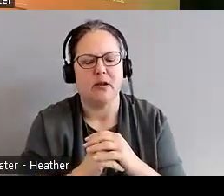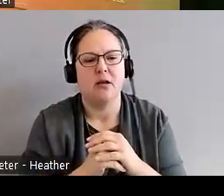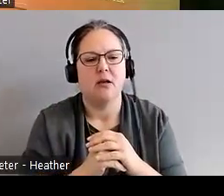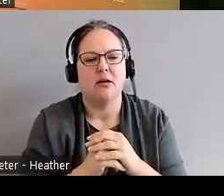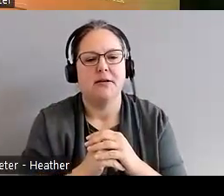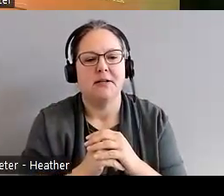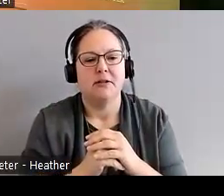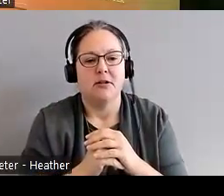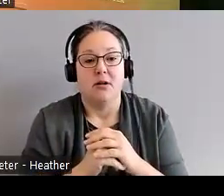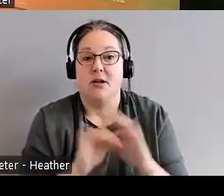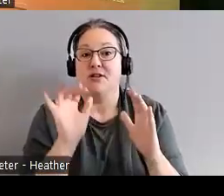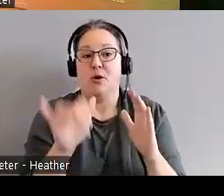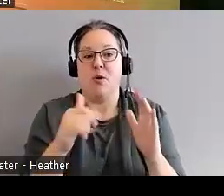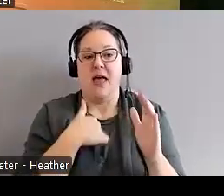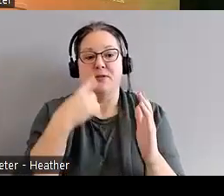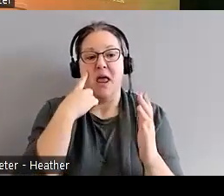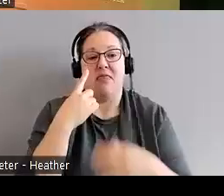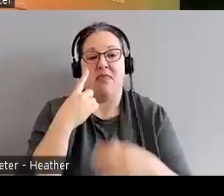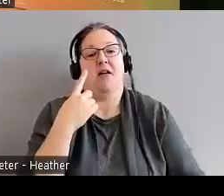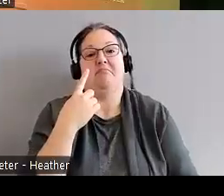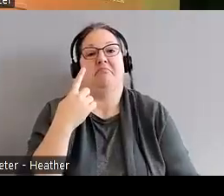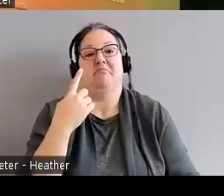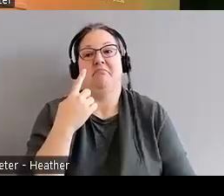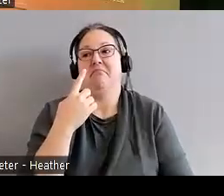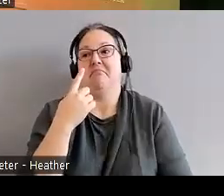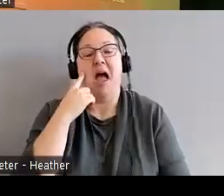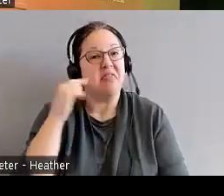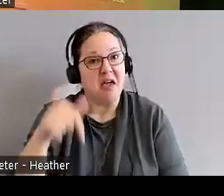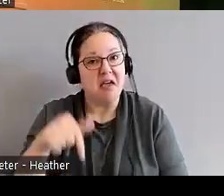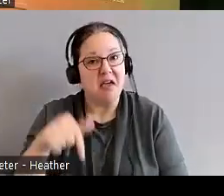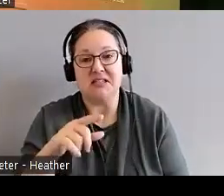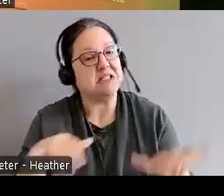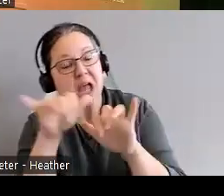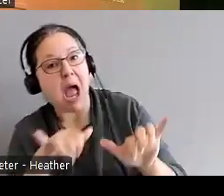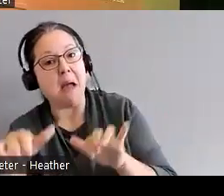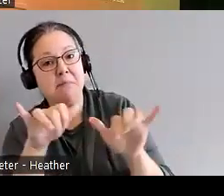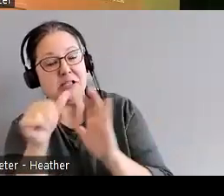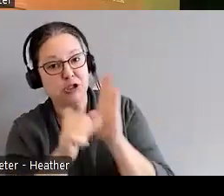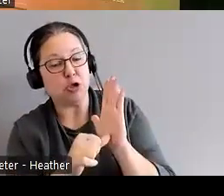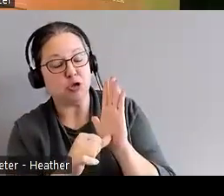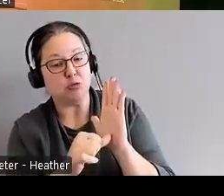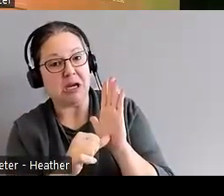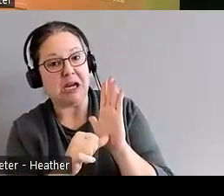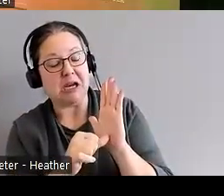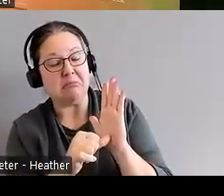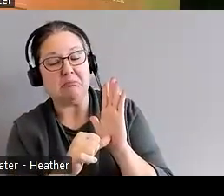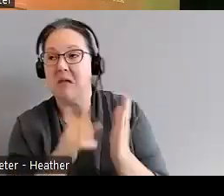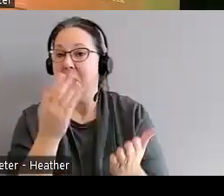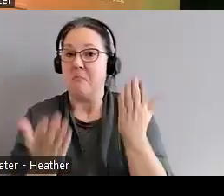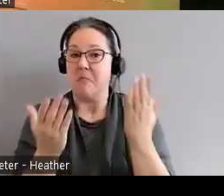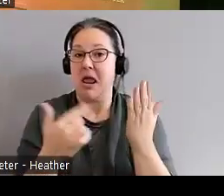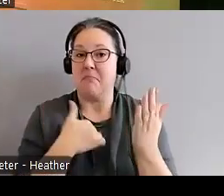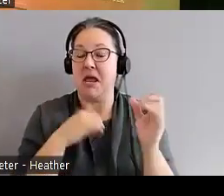And that's what I was thinking. So this is really common, and maybe this is something that I can work as